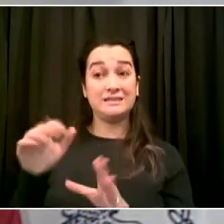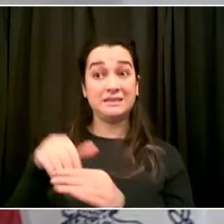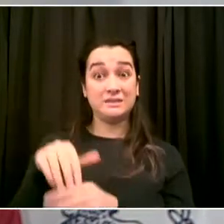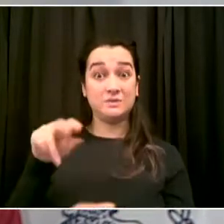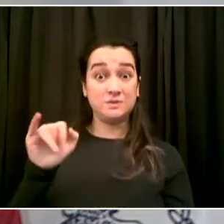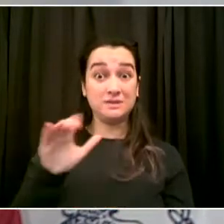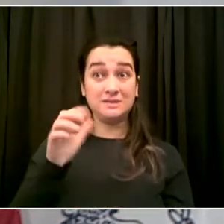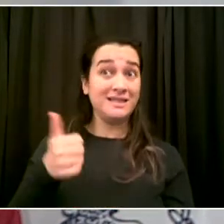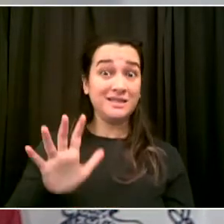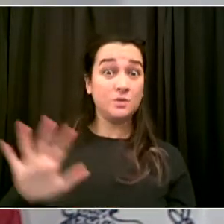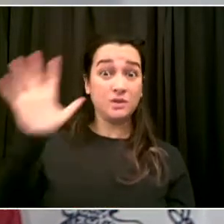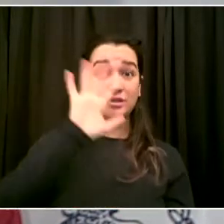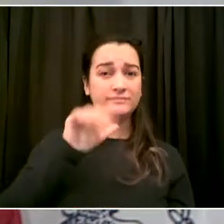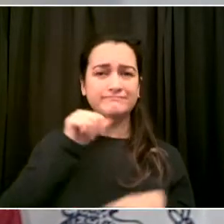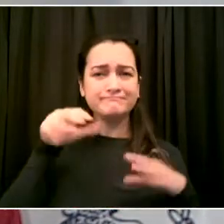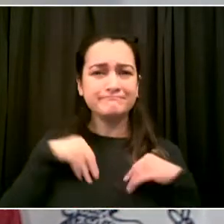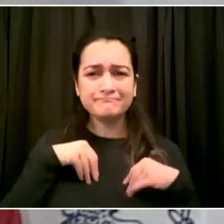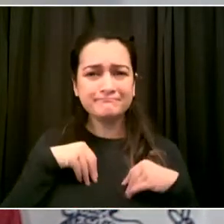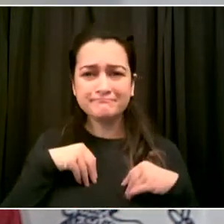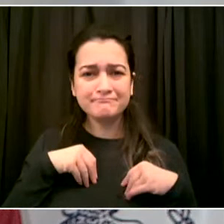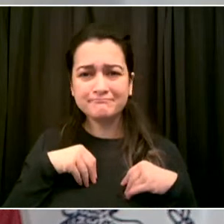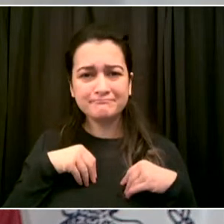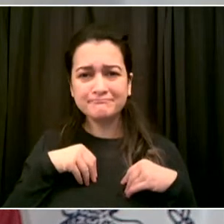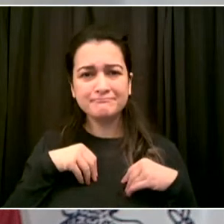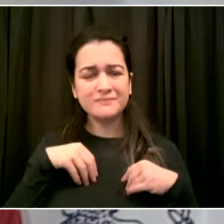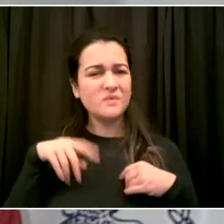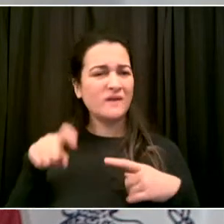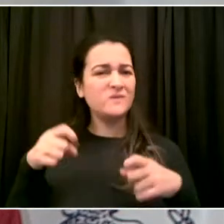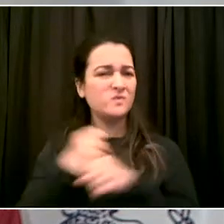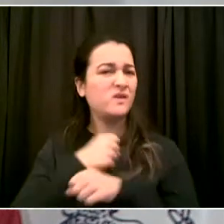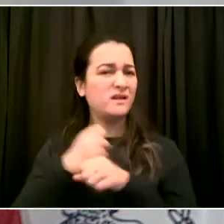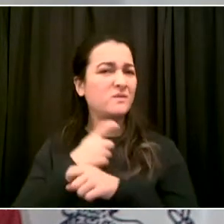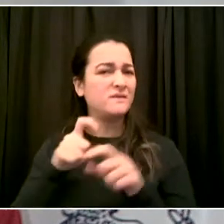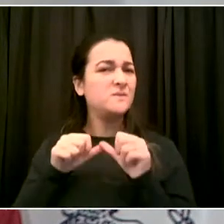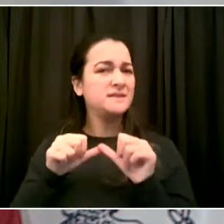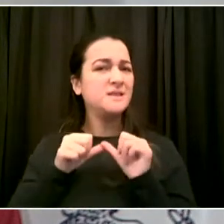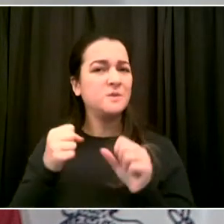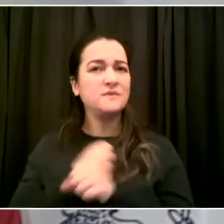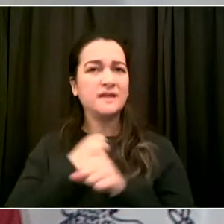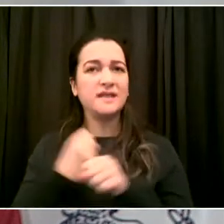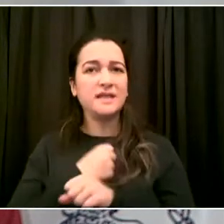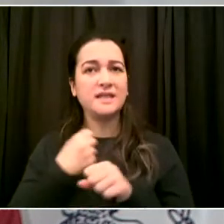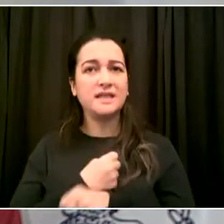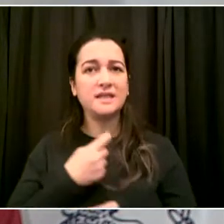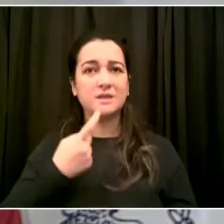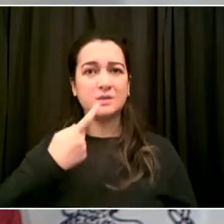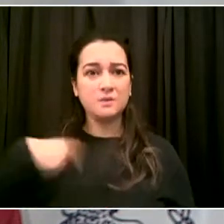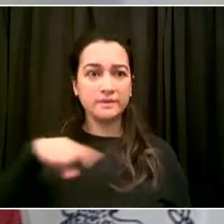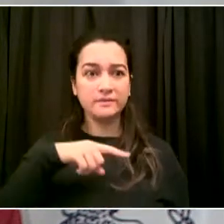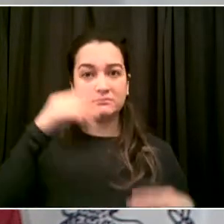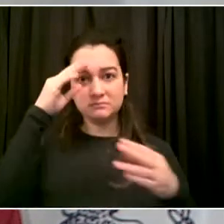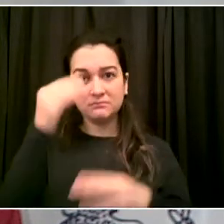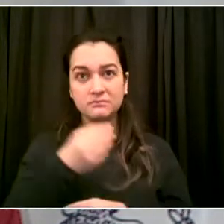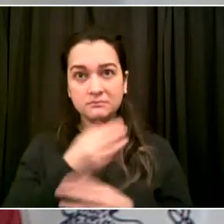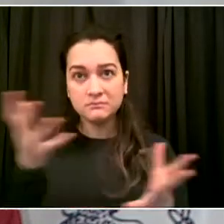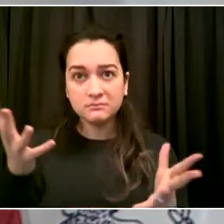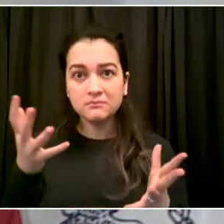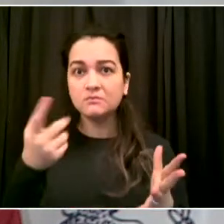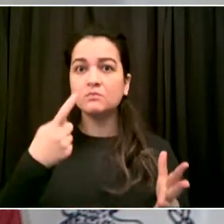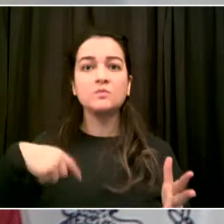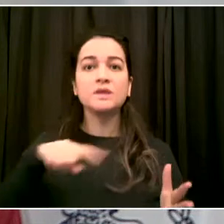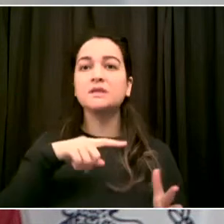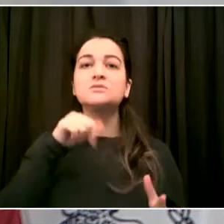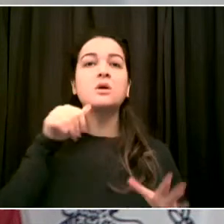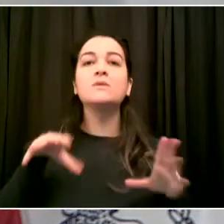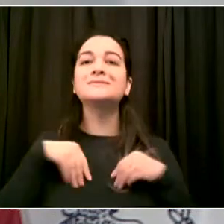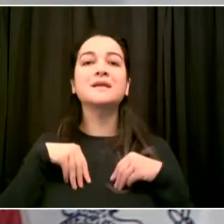things. Saying up front, there's no place for hate in New York City. Folks actually really respond to that and hear that. And making